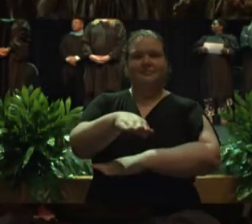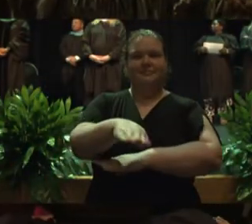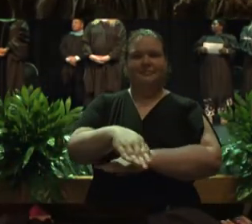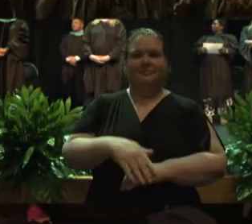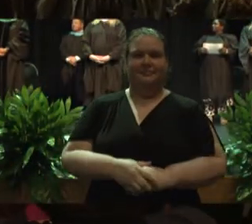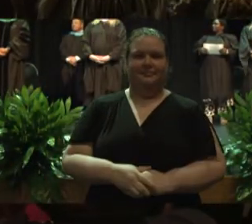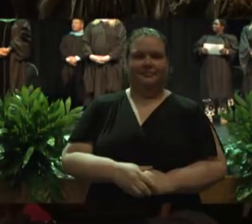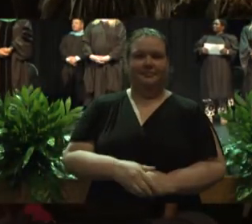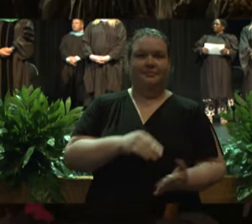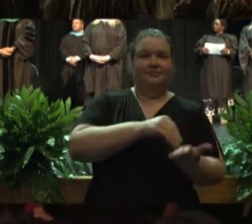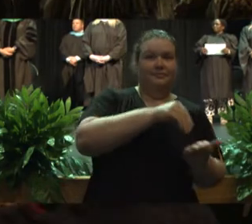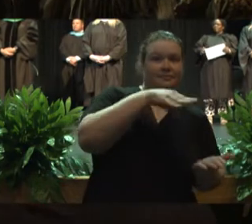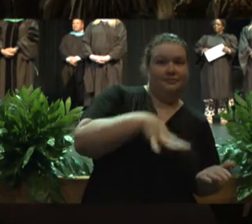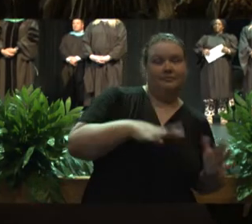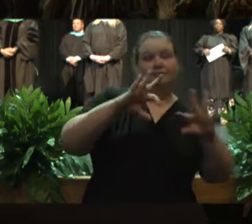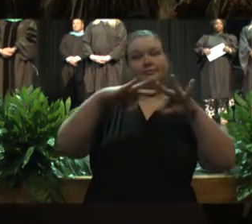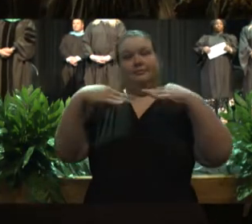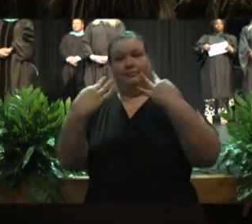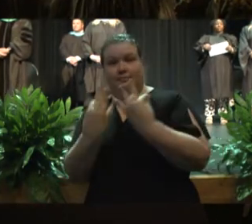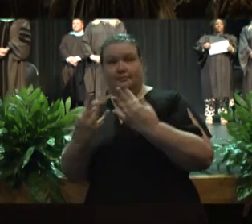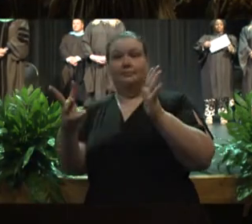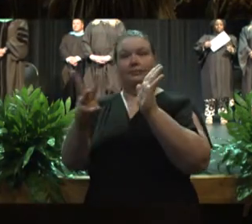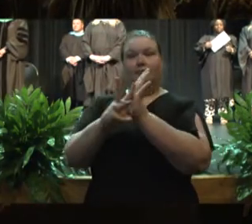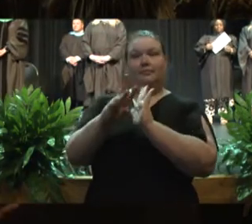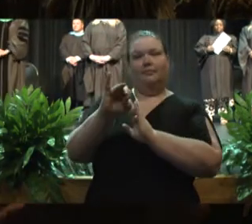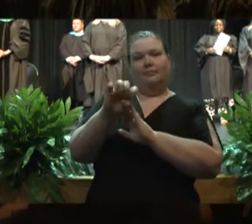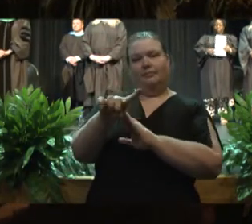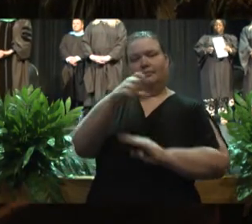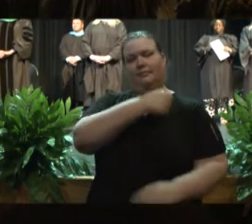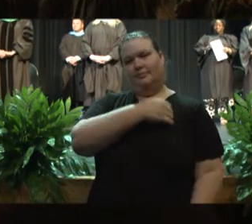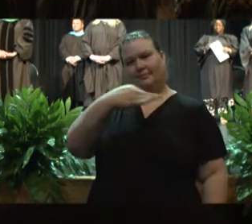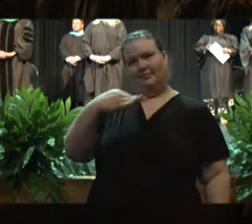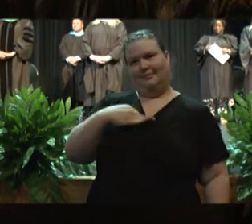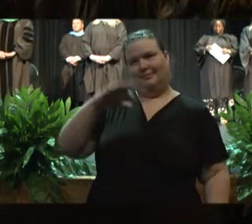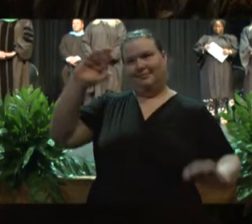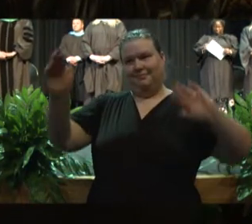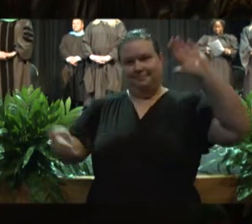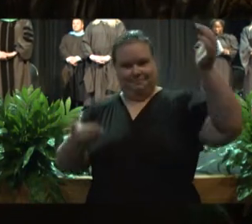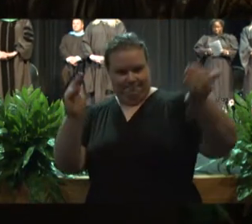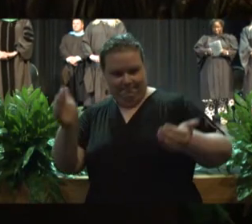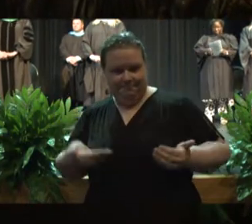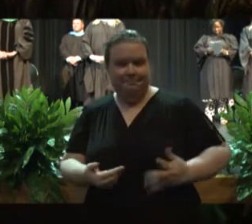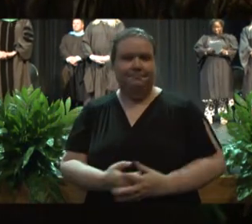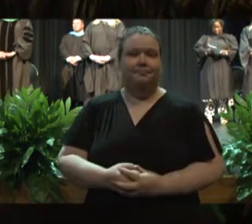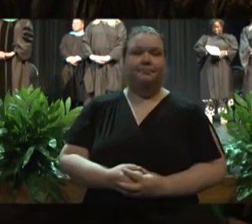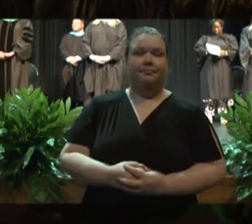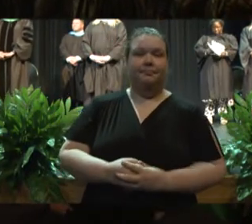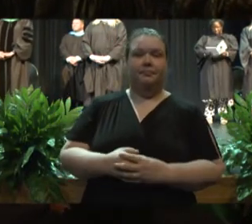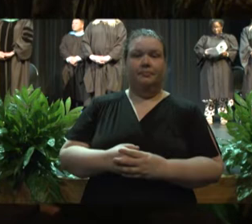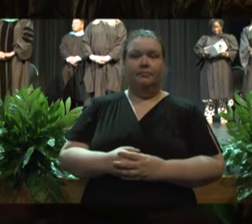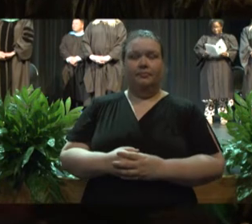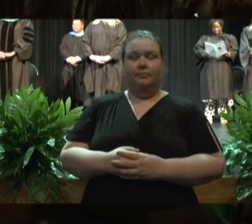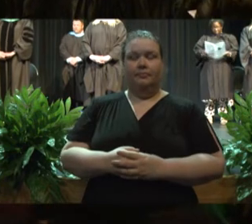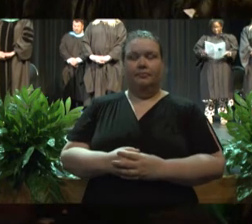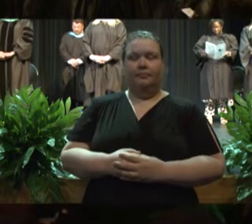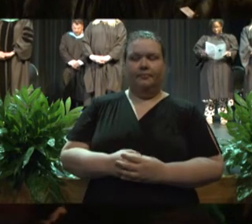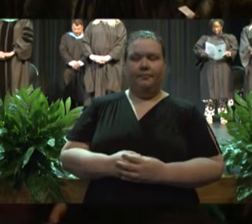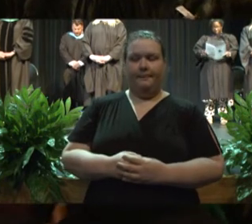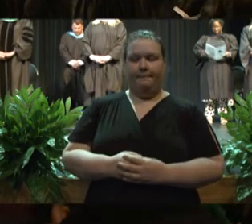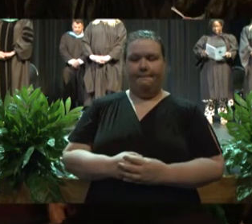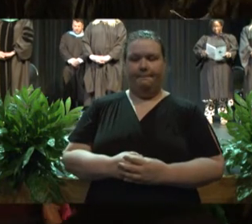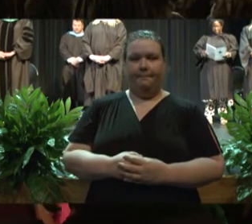Good evening, students, families, and Waco ISD staff. Before we get started with this